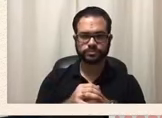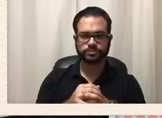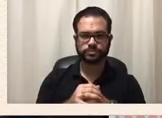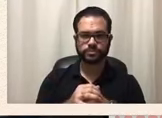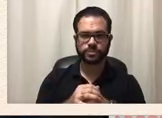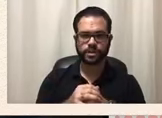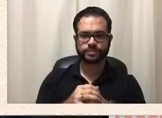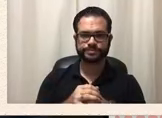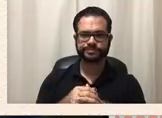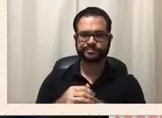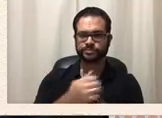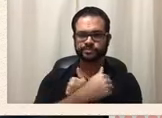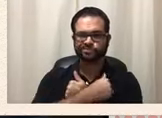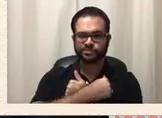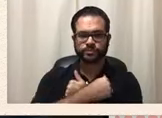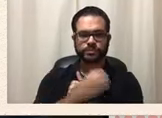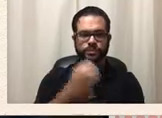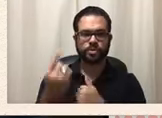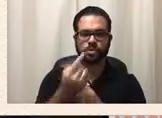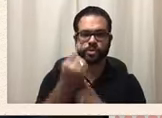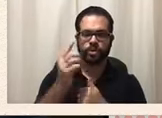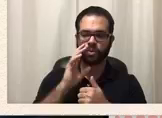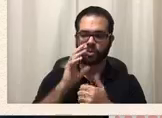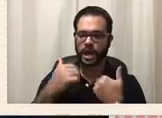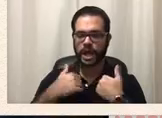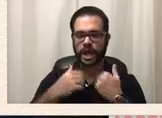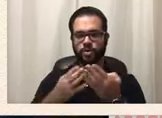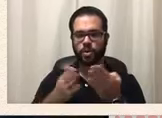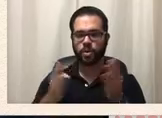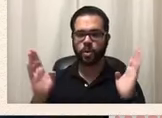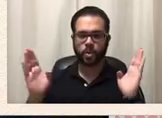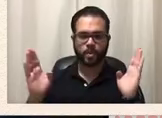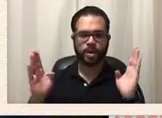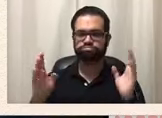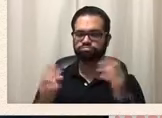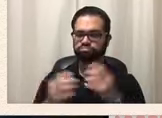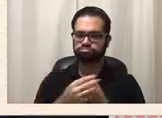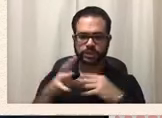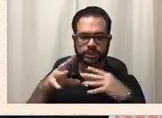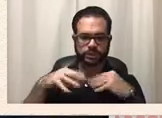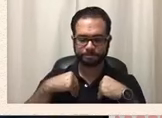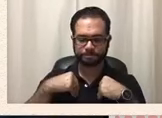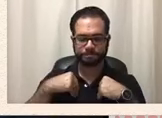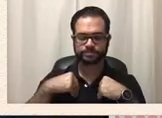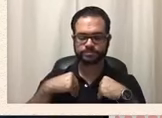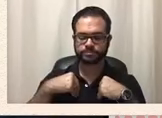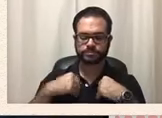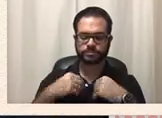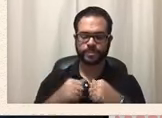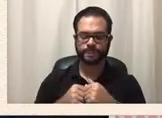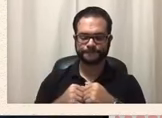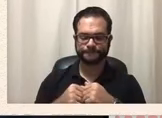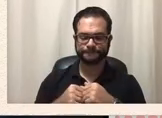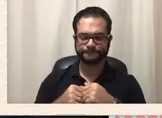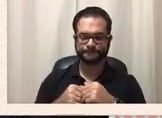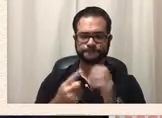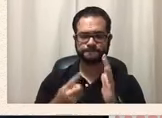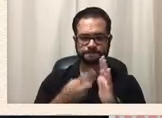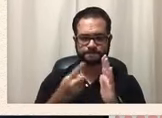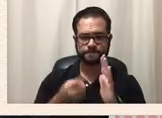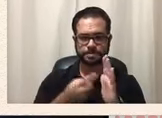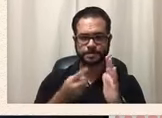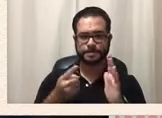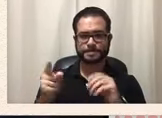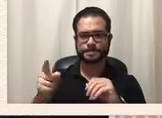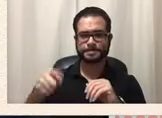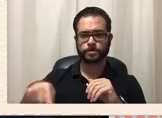get open arms. You're gonna get rejected sometimes because they don't wanna. It's